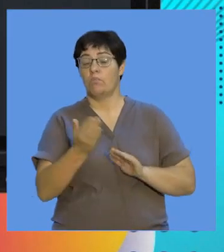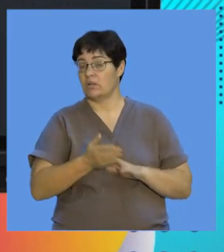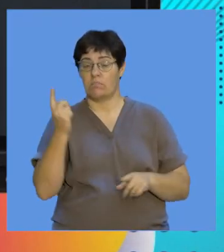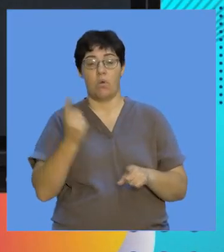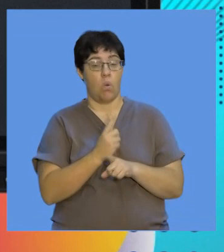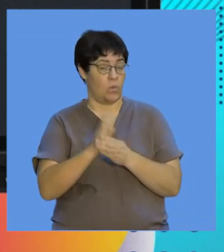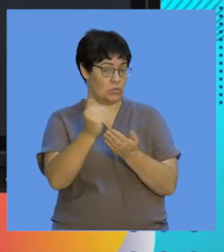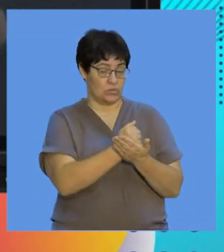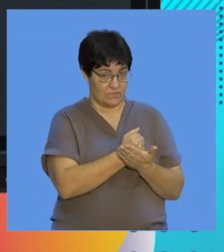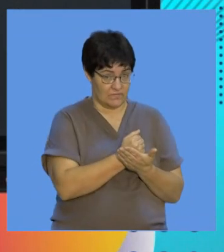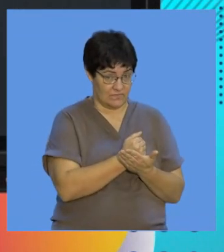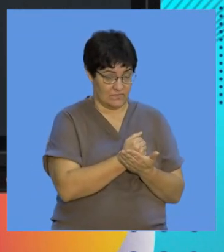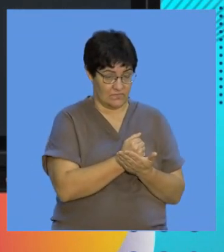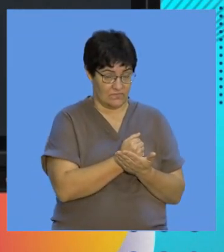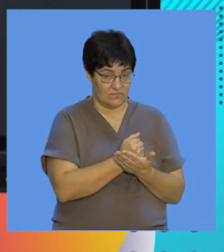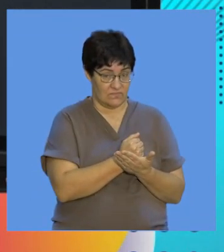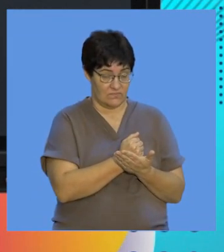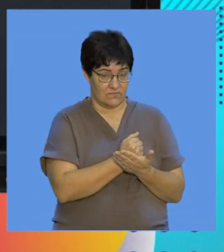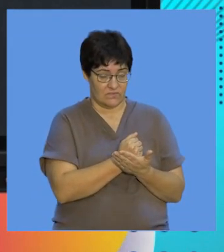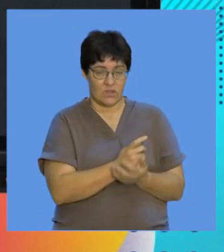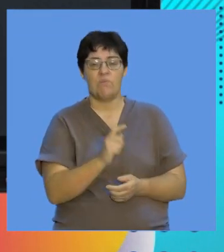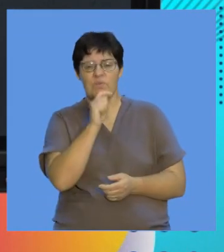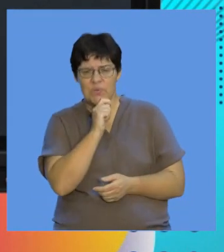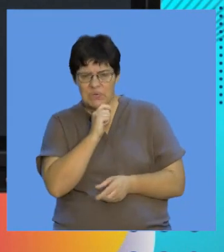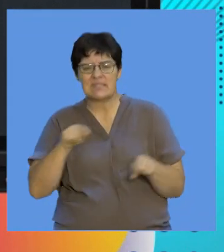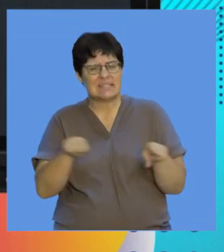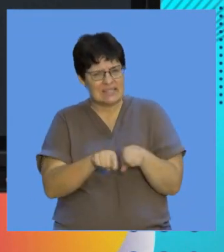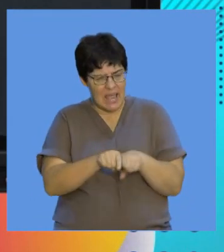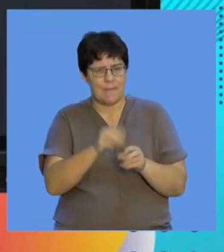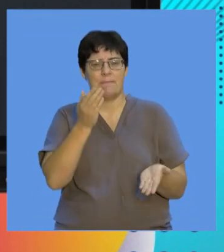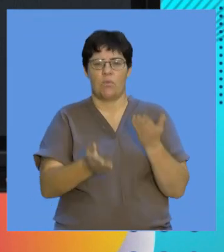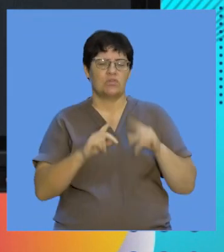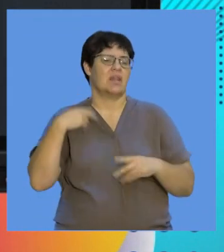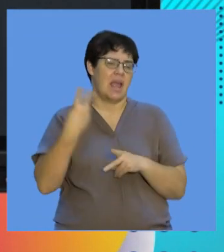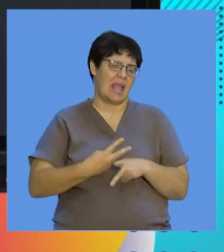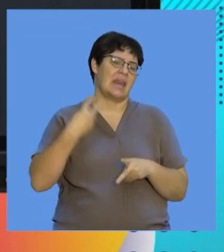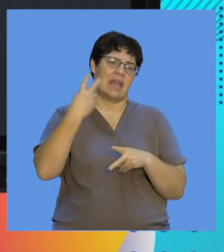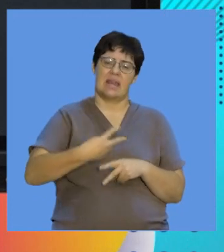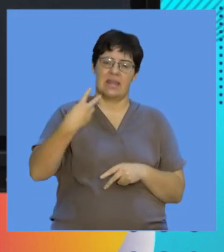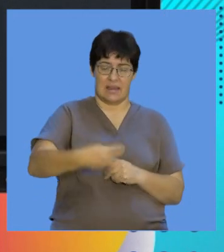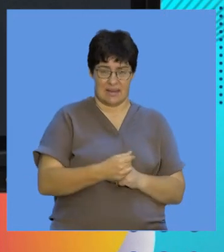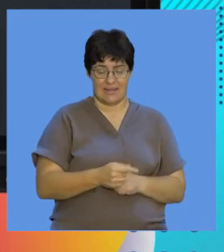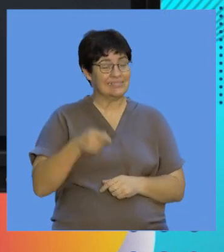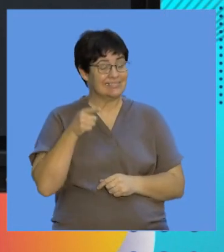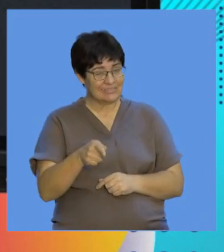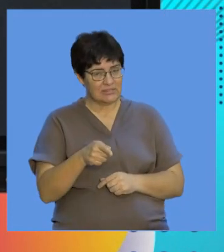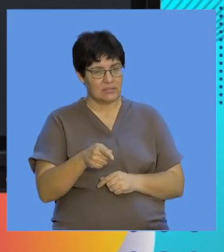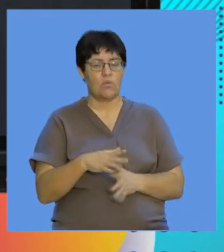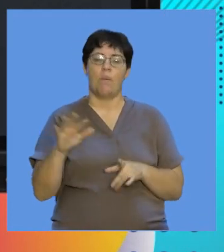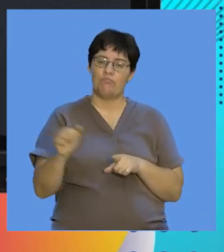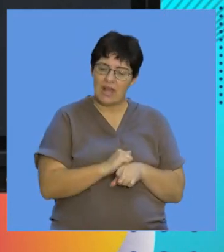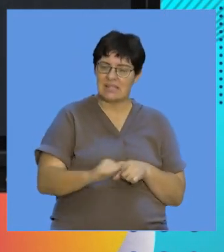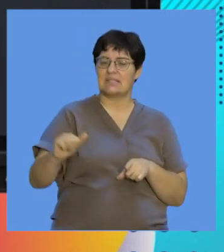conserved, so it's using the same equation over and over again. This is definitely a section where you practice,